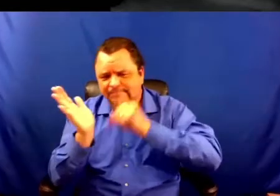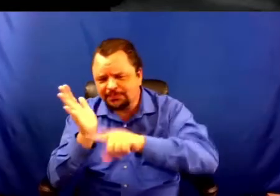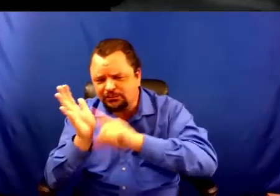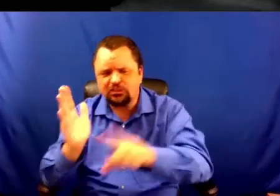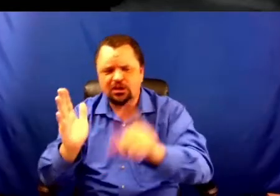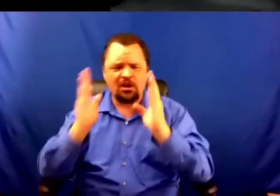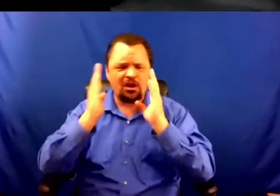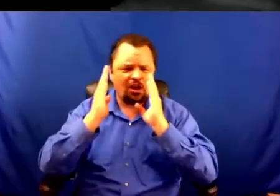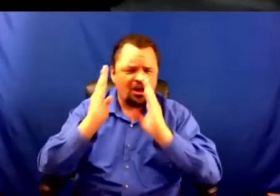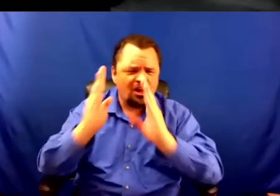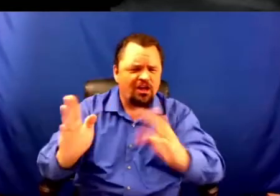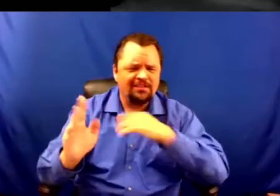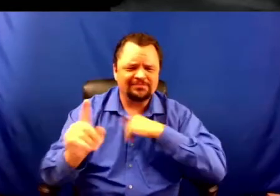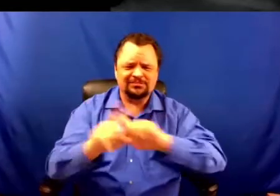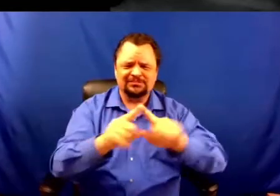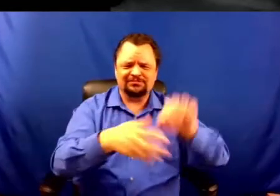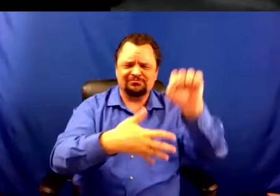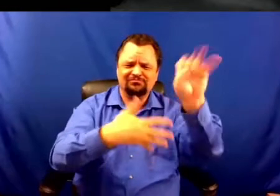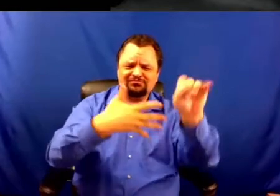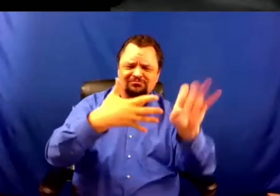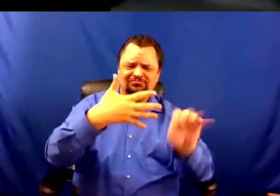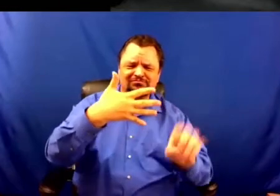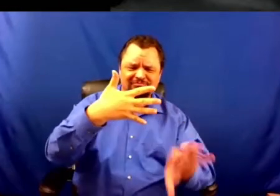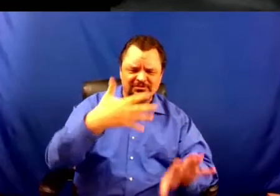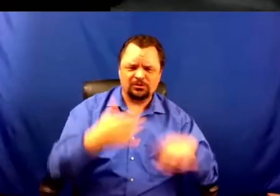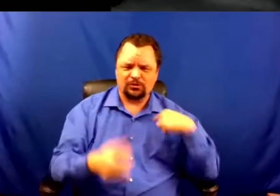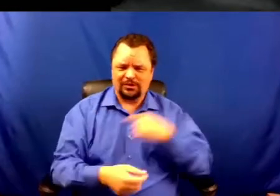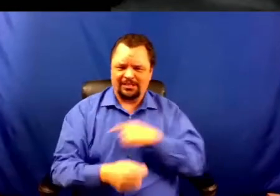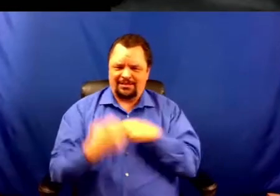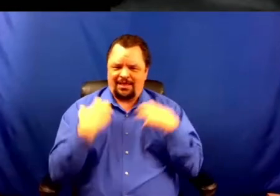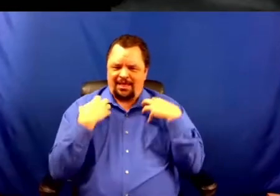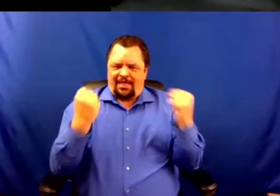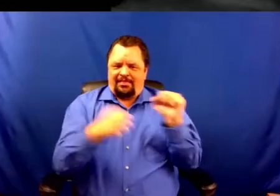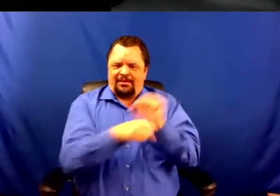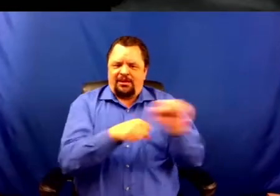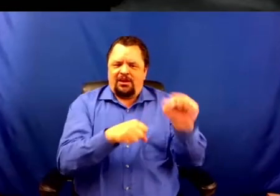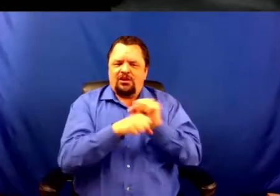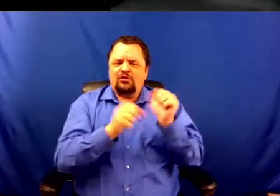support healthcare workers to also be vaccinated. Thank you.